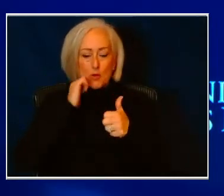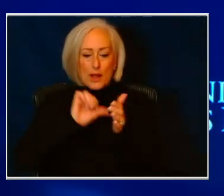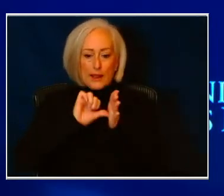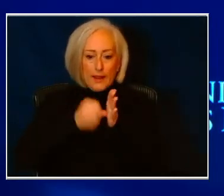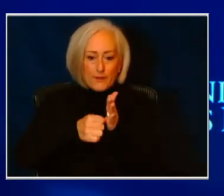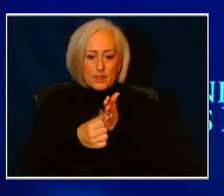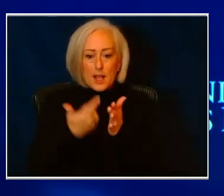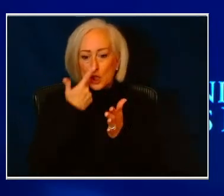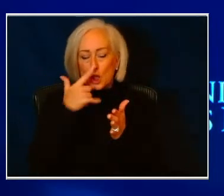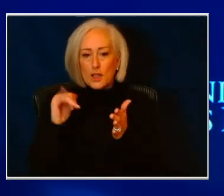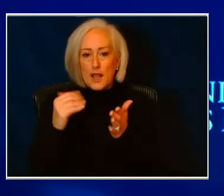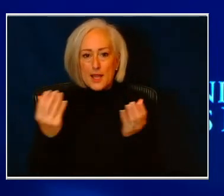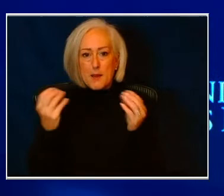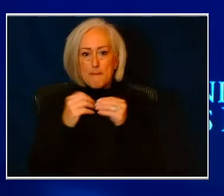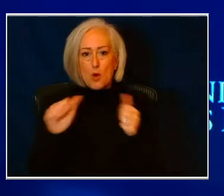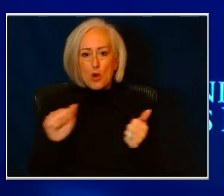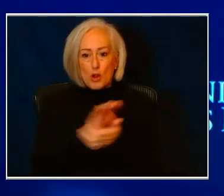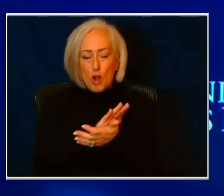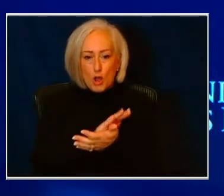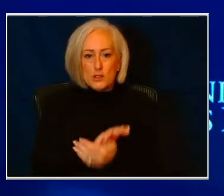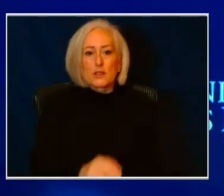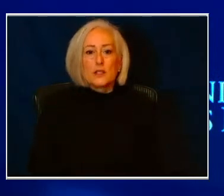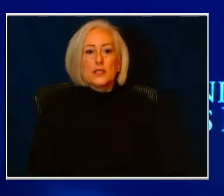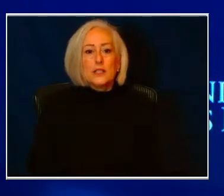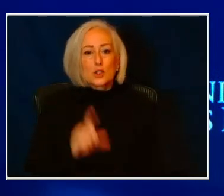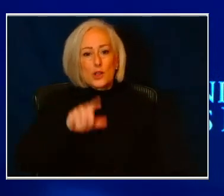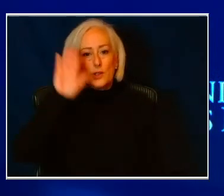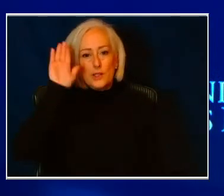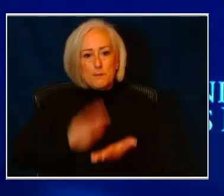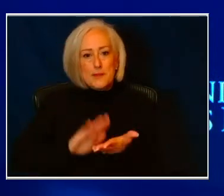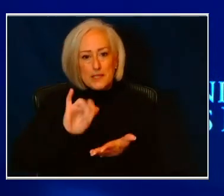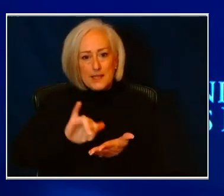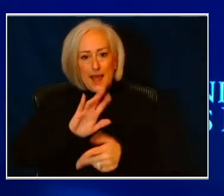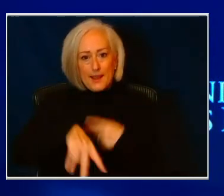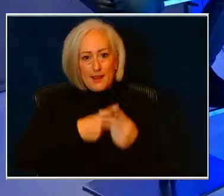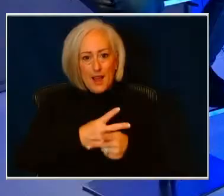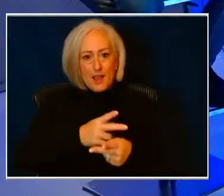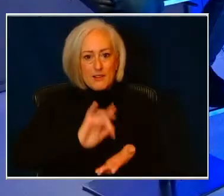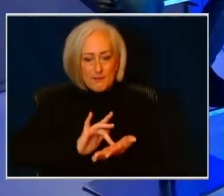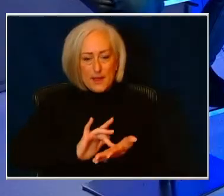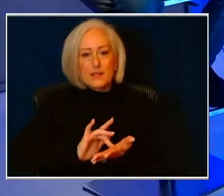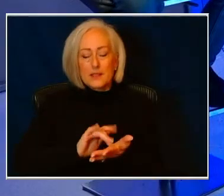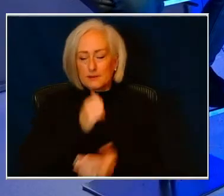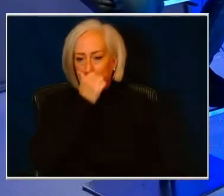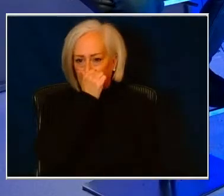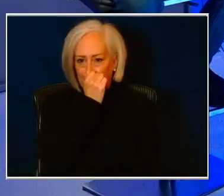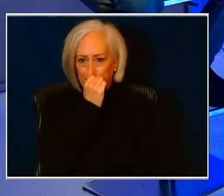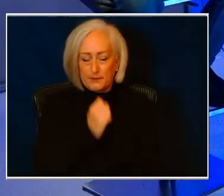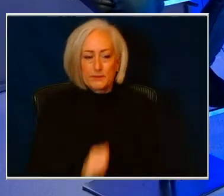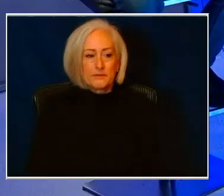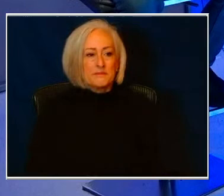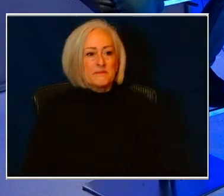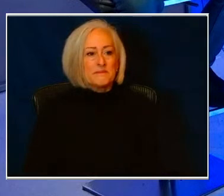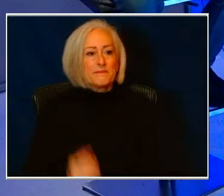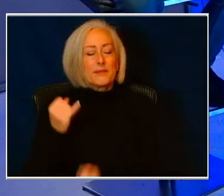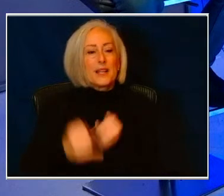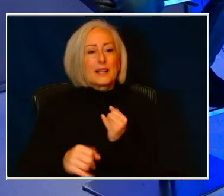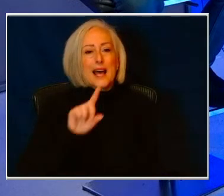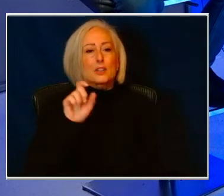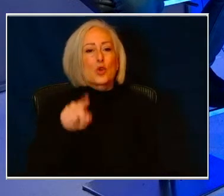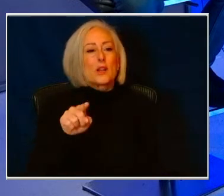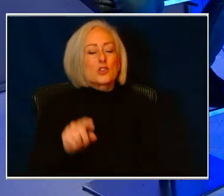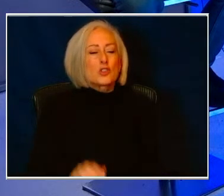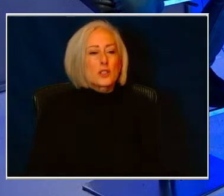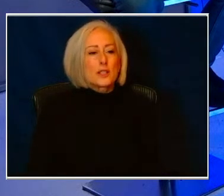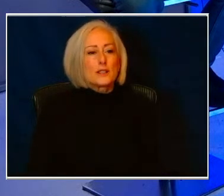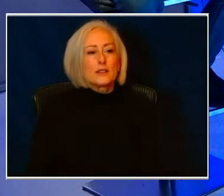it's causing it. And so you want to minimize those types of medications for sure. Jean is getting the last question. Just curious about continuing